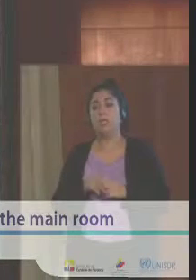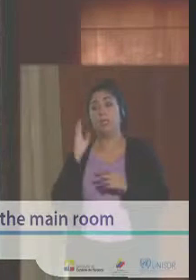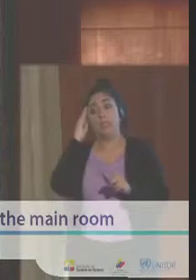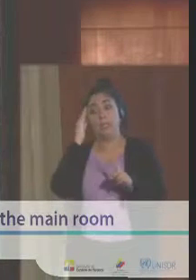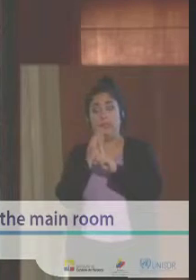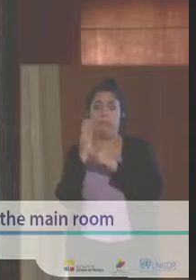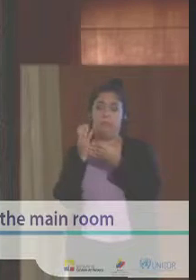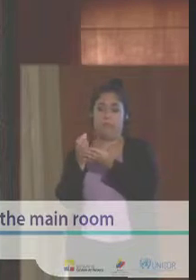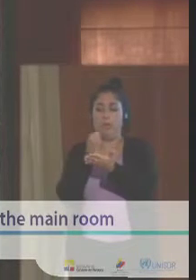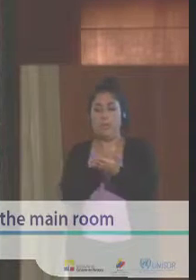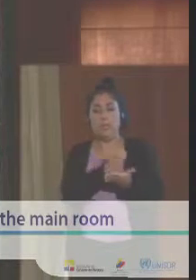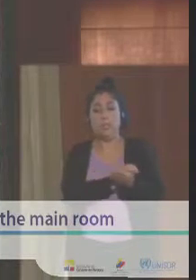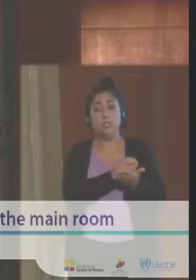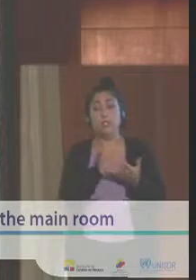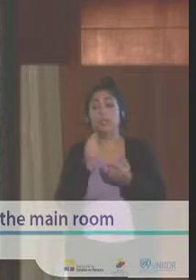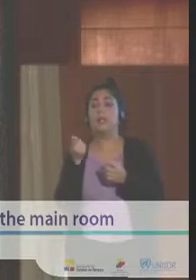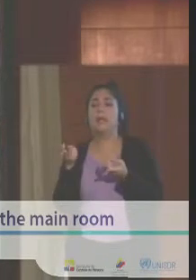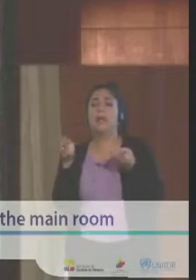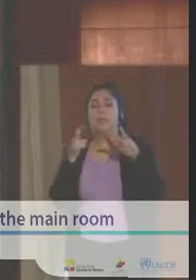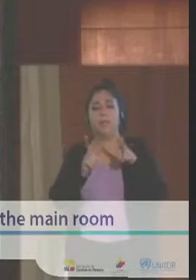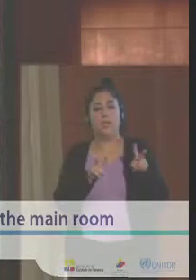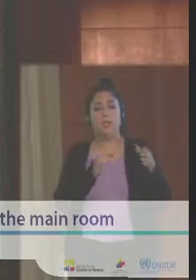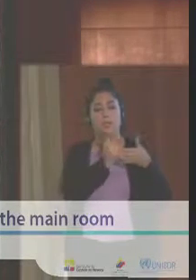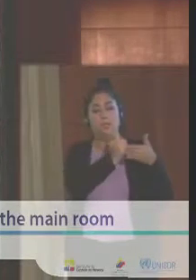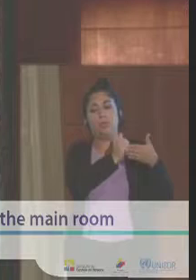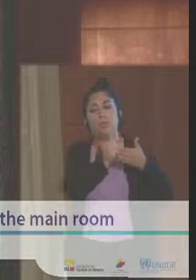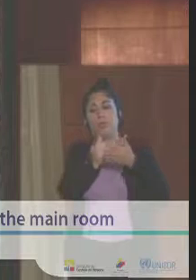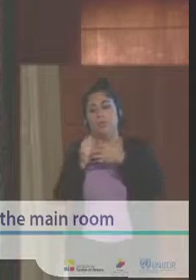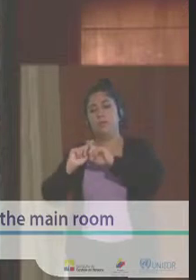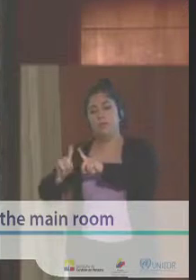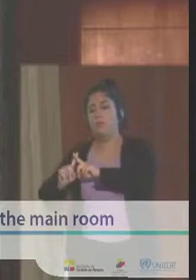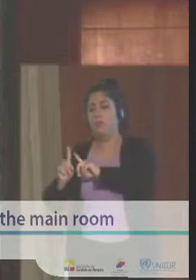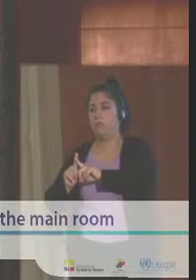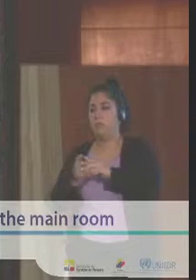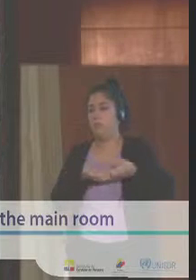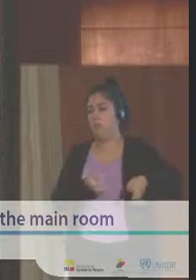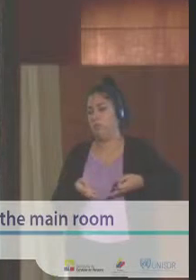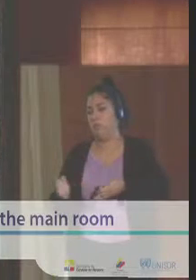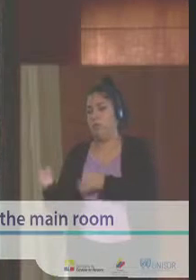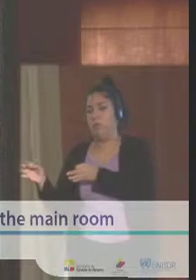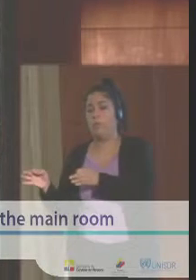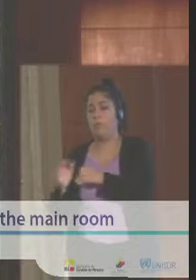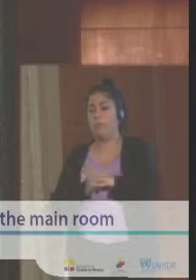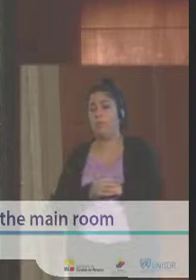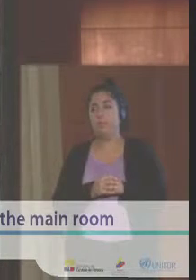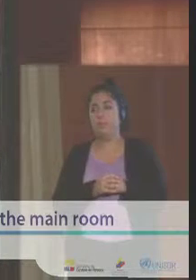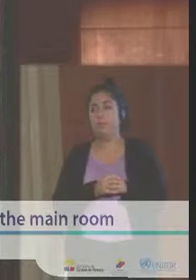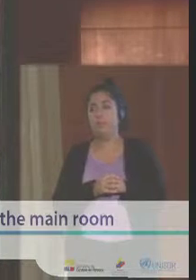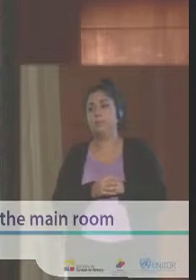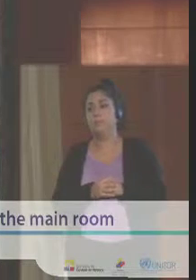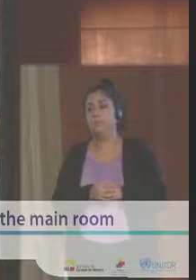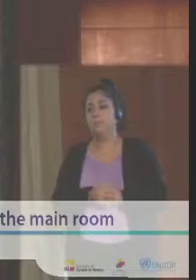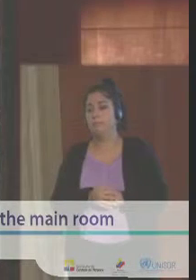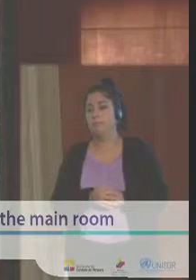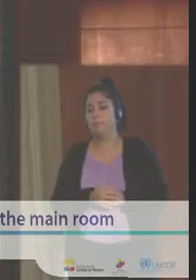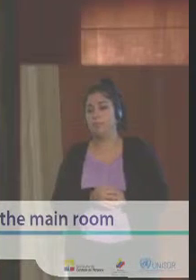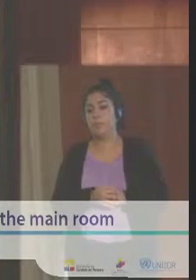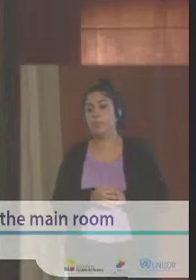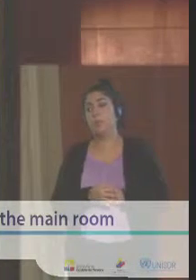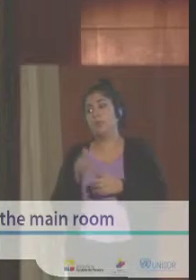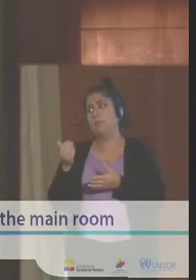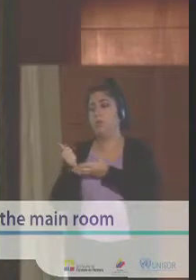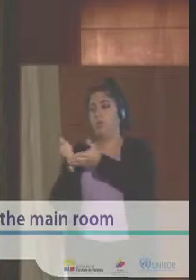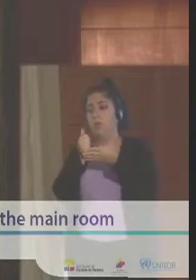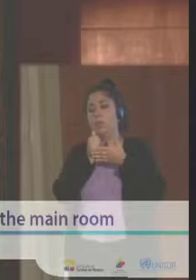takes place through training, capacity building, methodological tools that have been defined through the